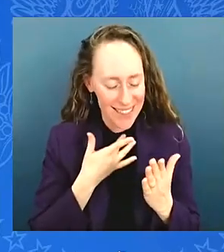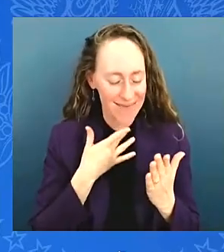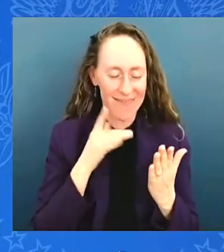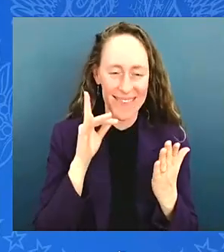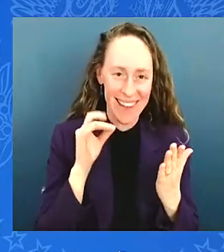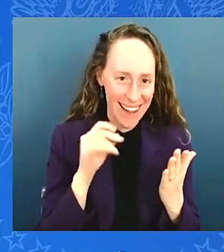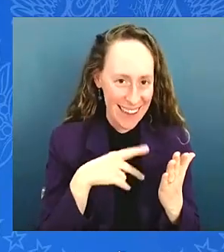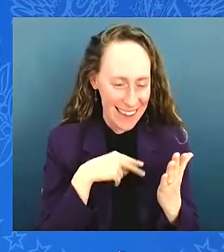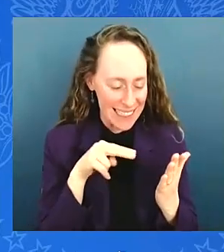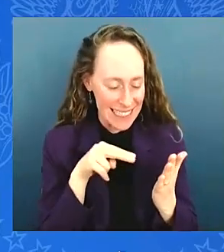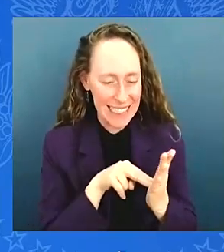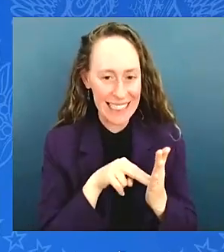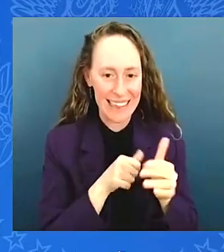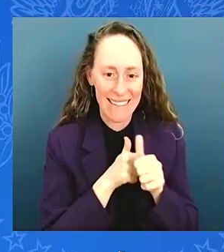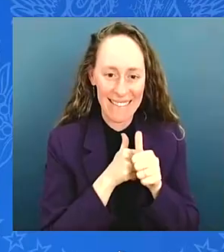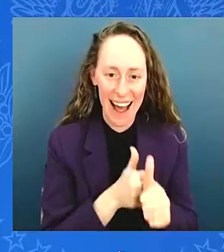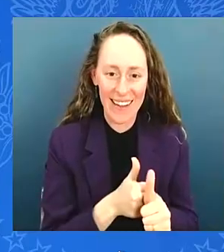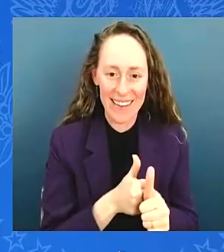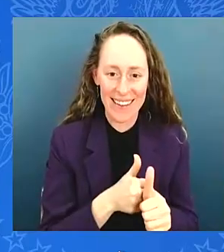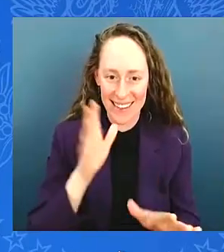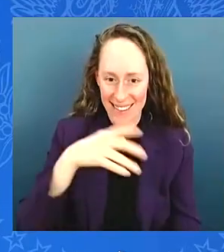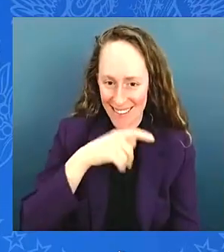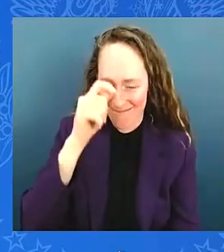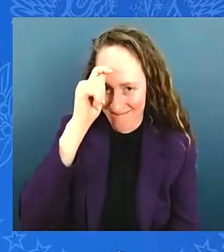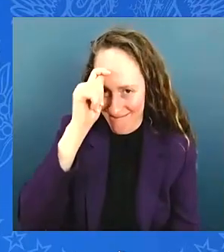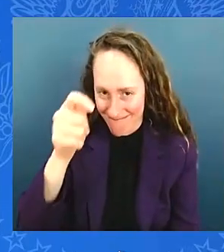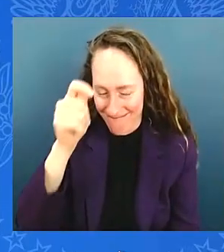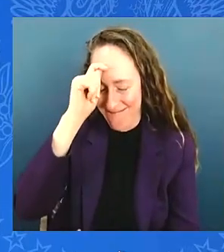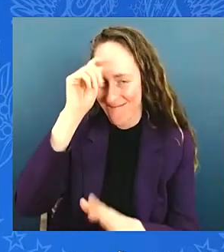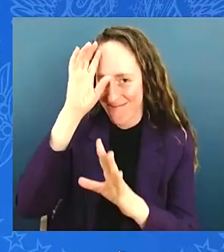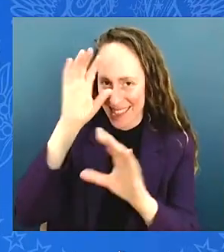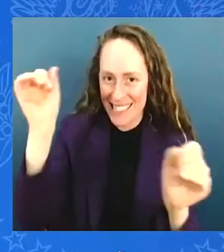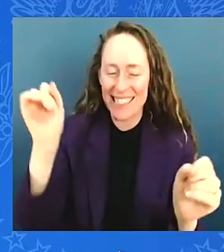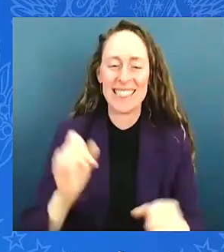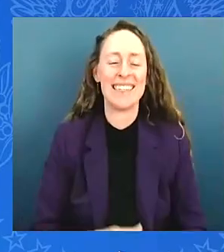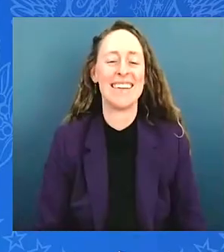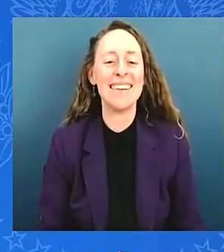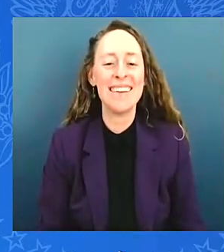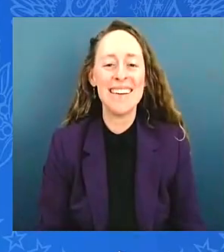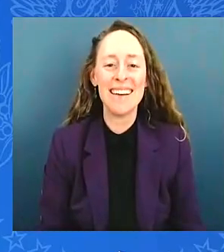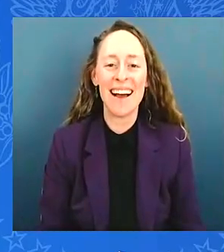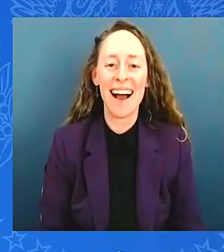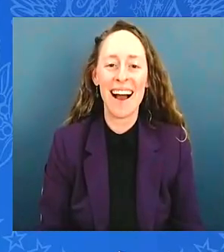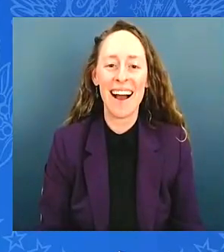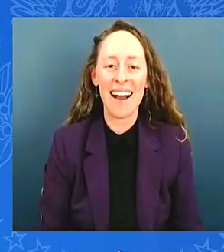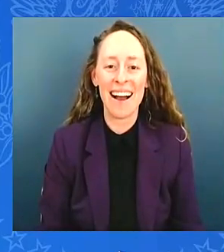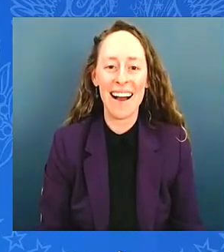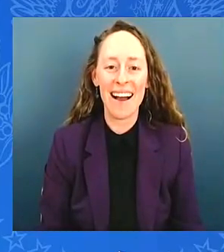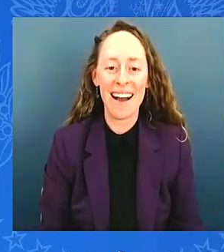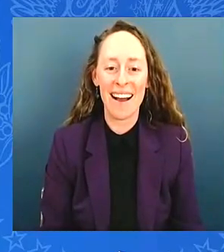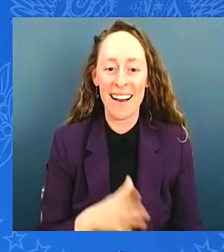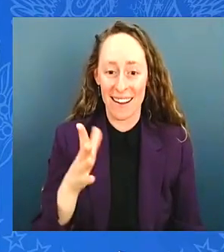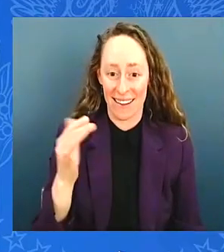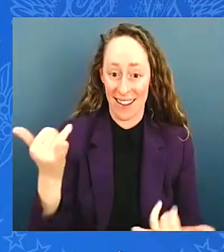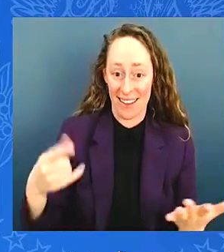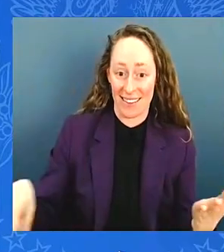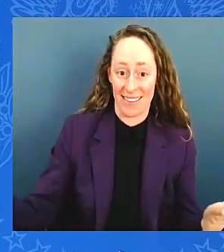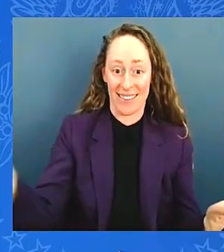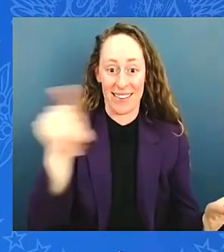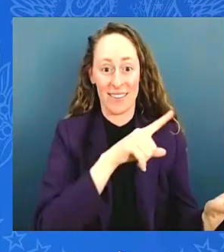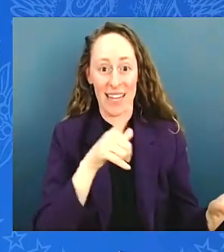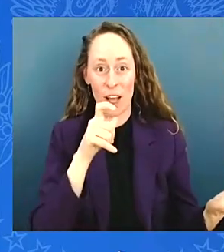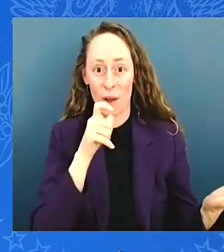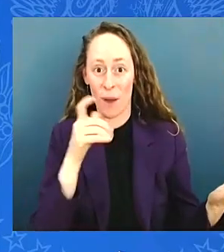President. Thank you, Mr. President, and obviously everyone in here, you know, who's joined us, for the